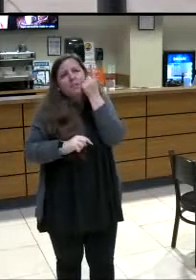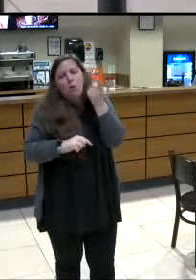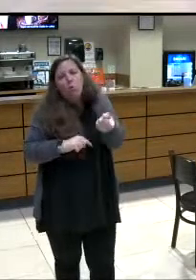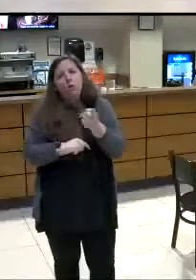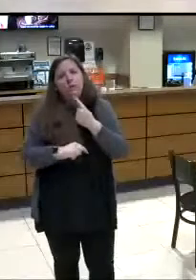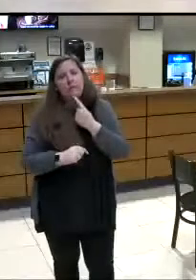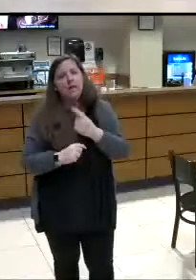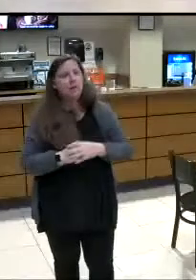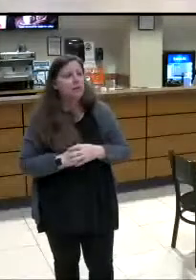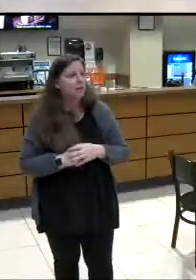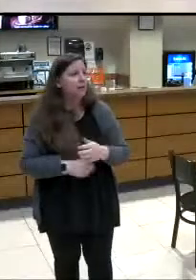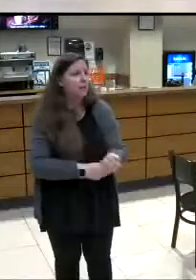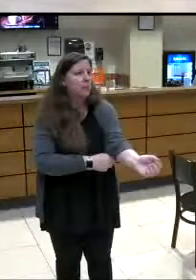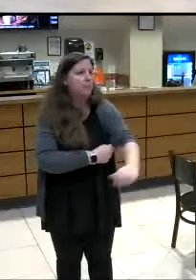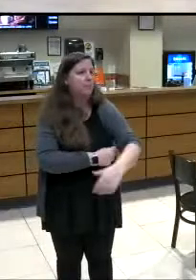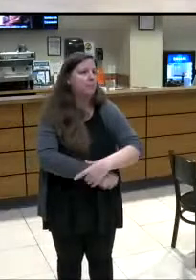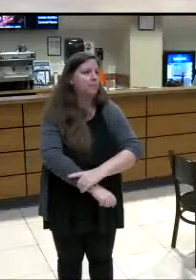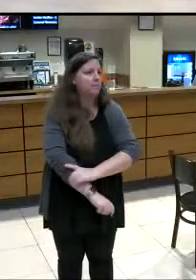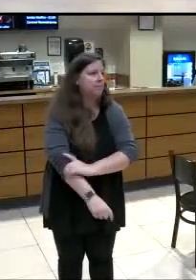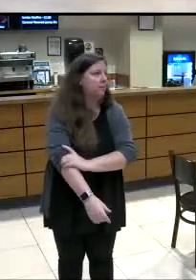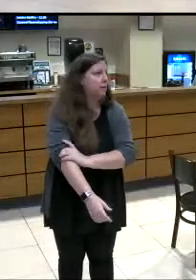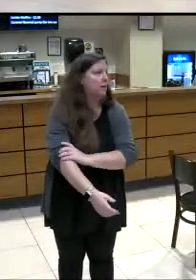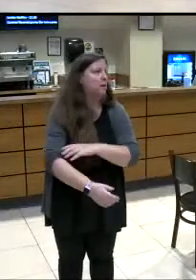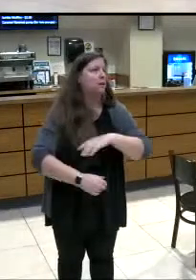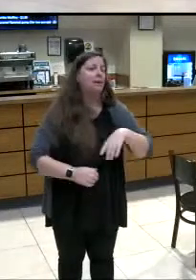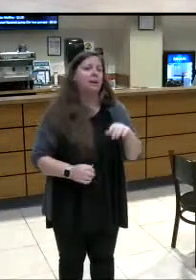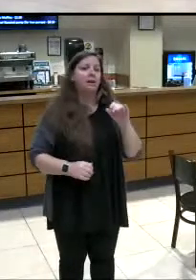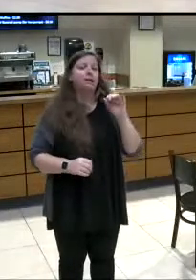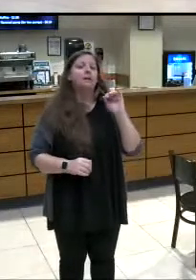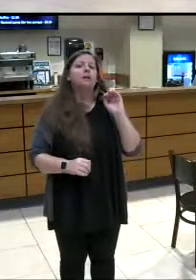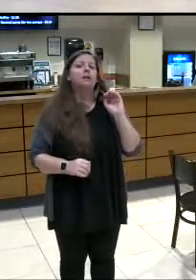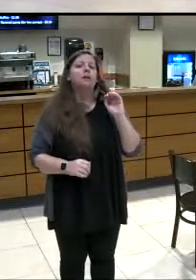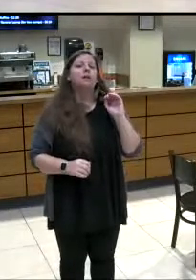And that's what these updates are going to be. Bless you. Yeah.